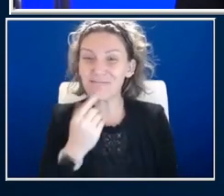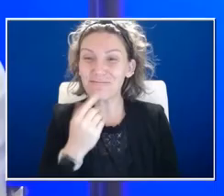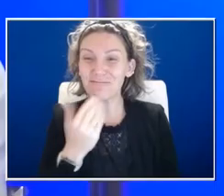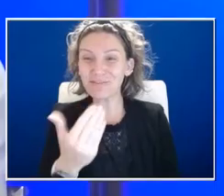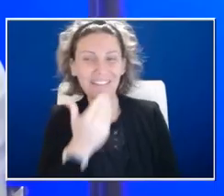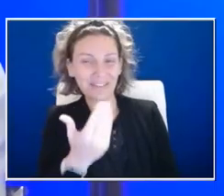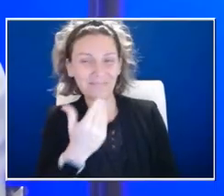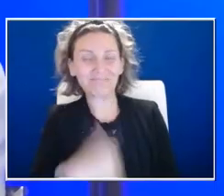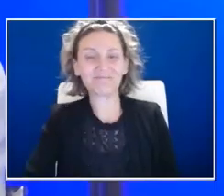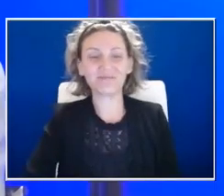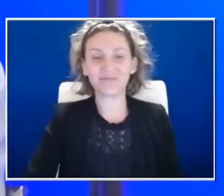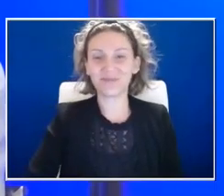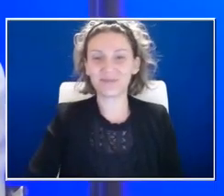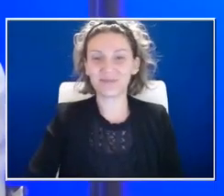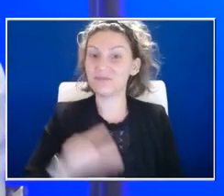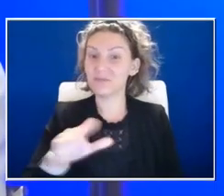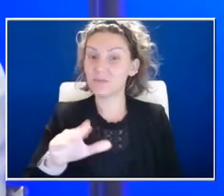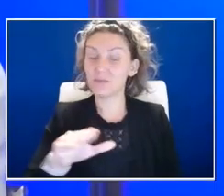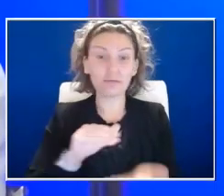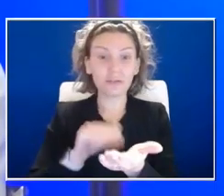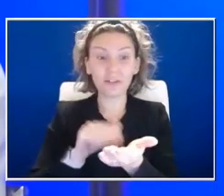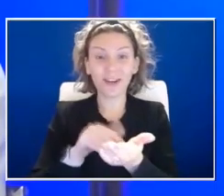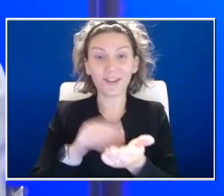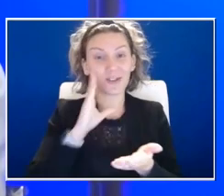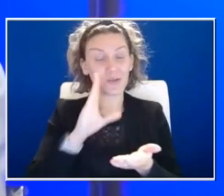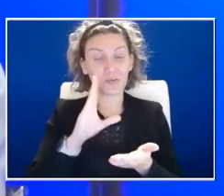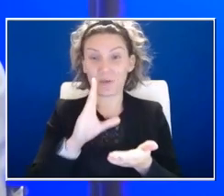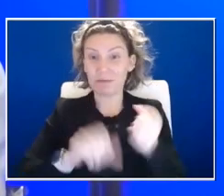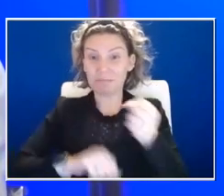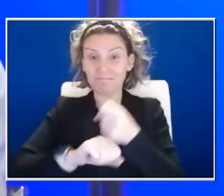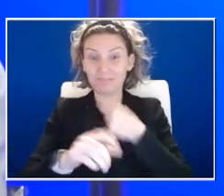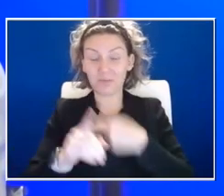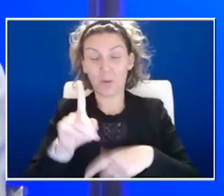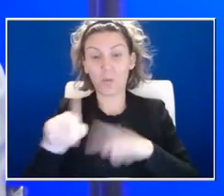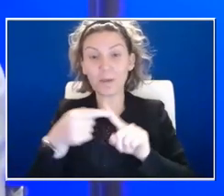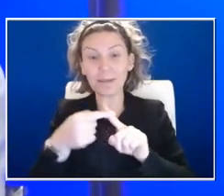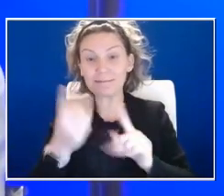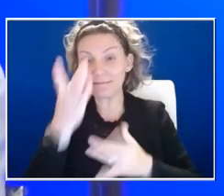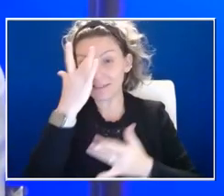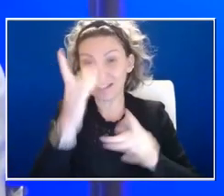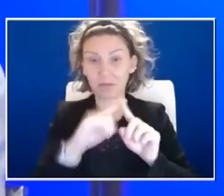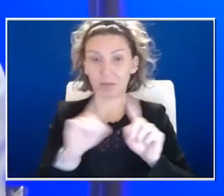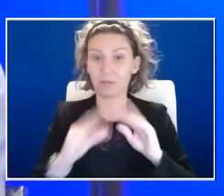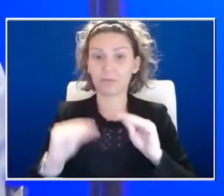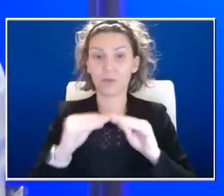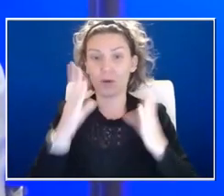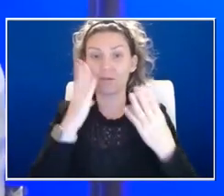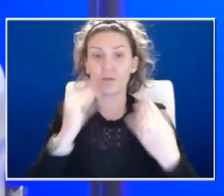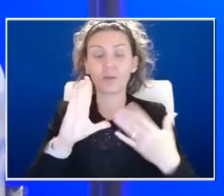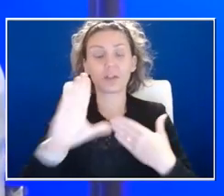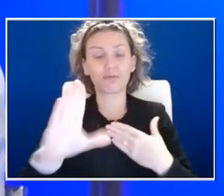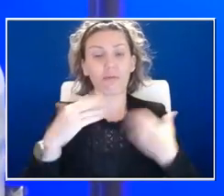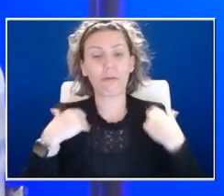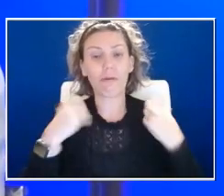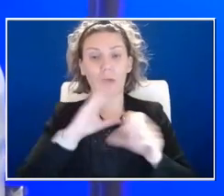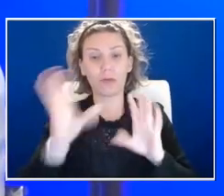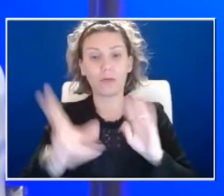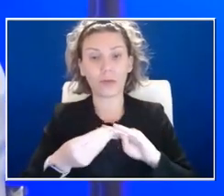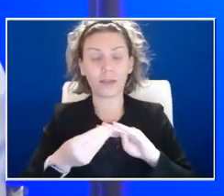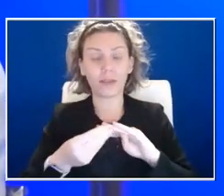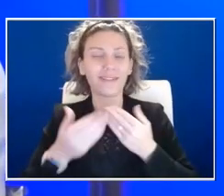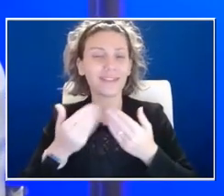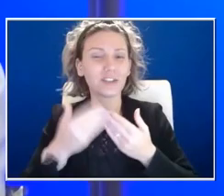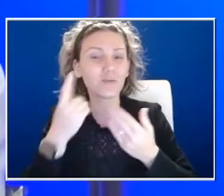Well, your doctors, they will be there for you when you're sick. We know that. But the more information they have on your health overall, the easier it is to see when something